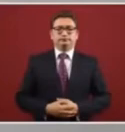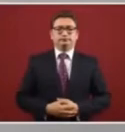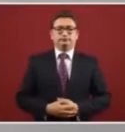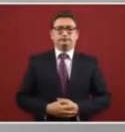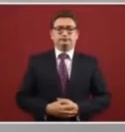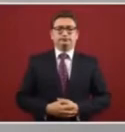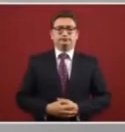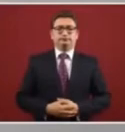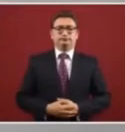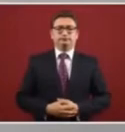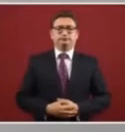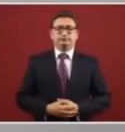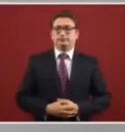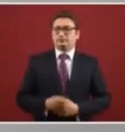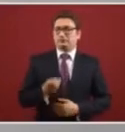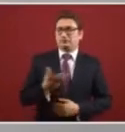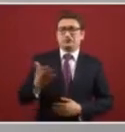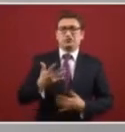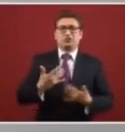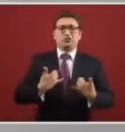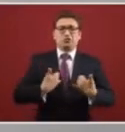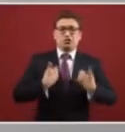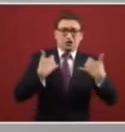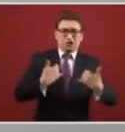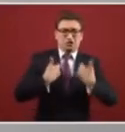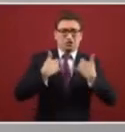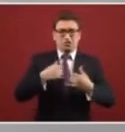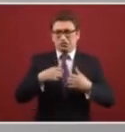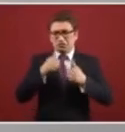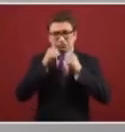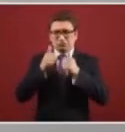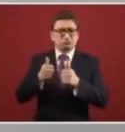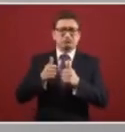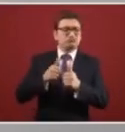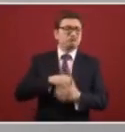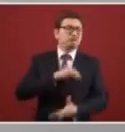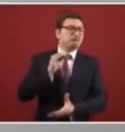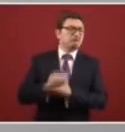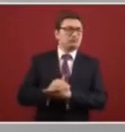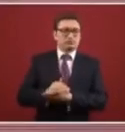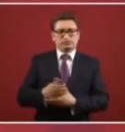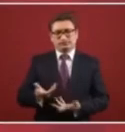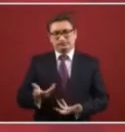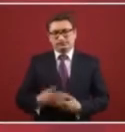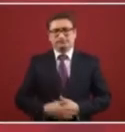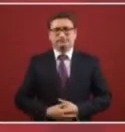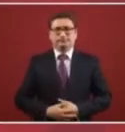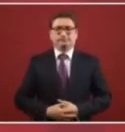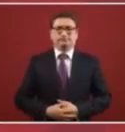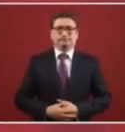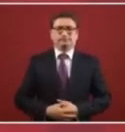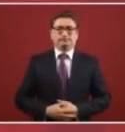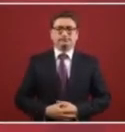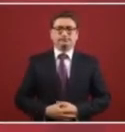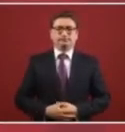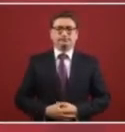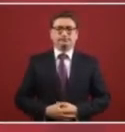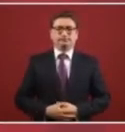Desatención a los jóvenes. No attention to the youth. Or lack of attention to.